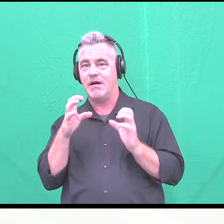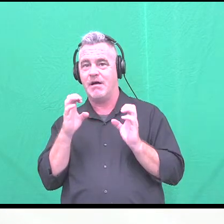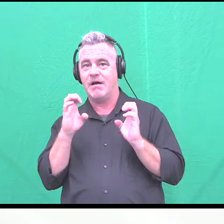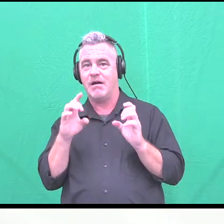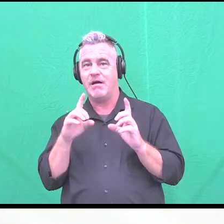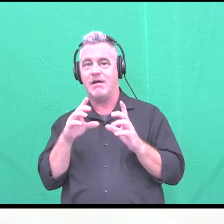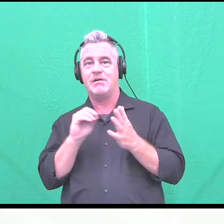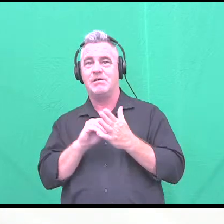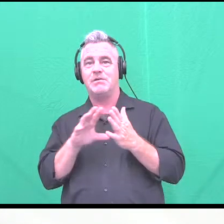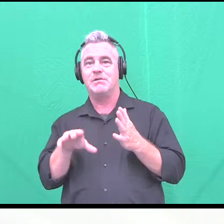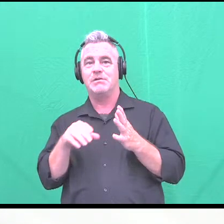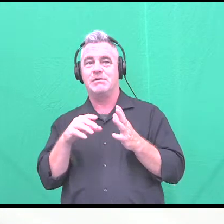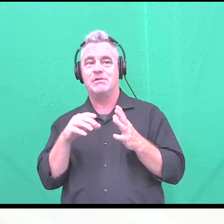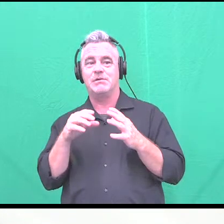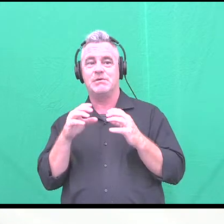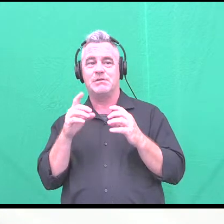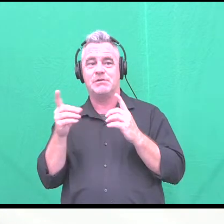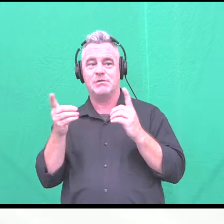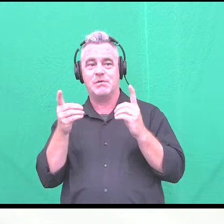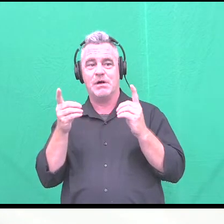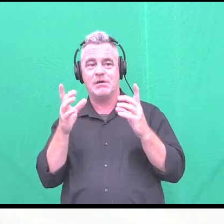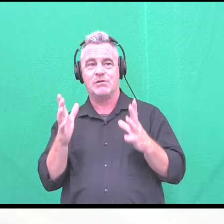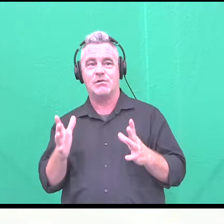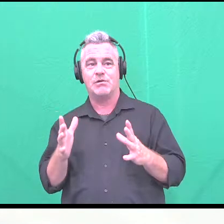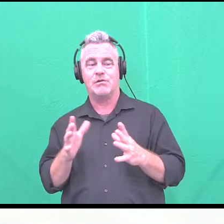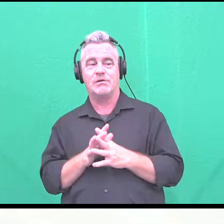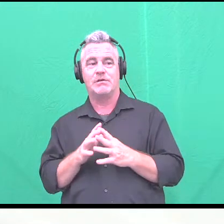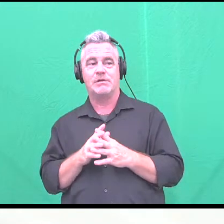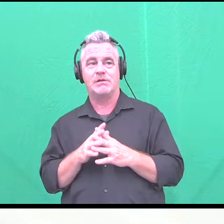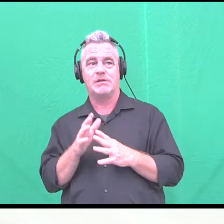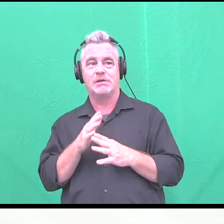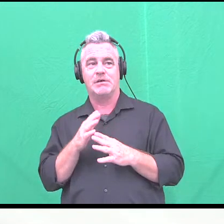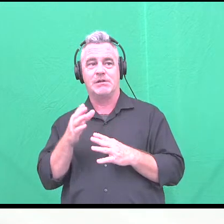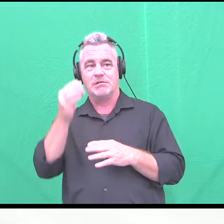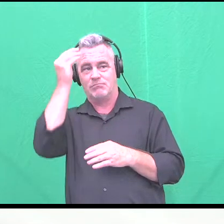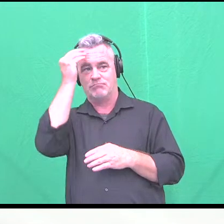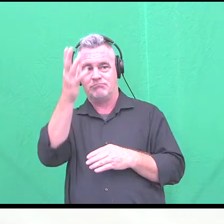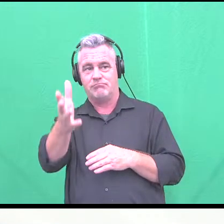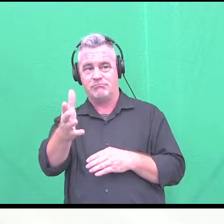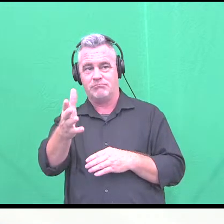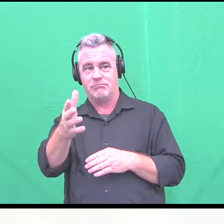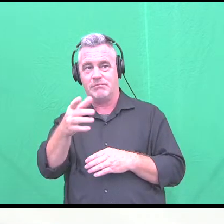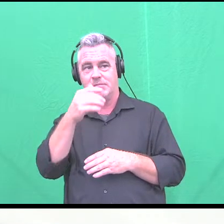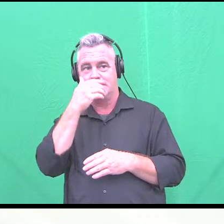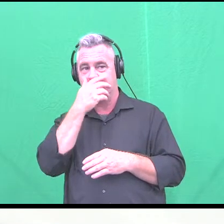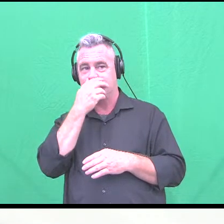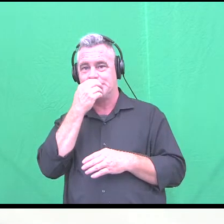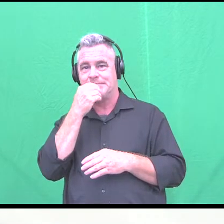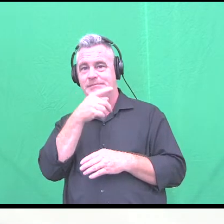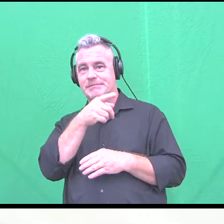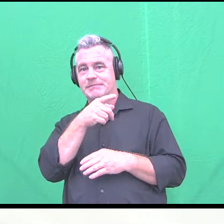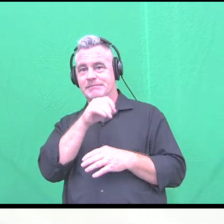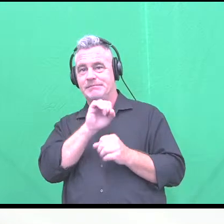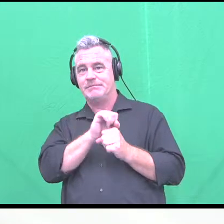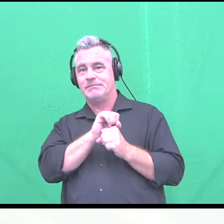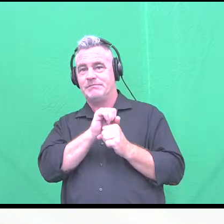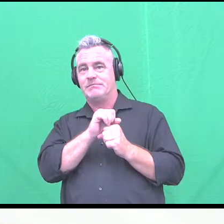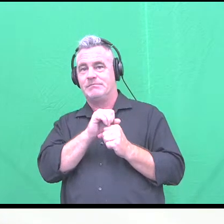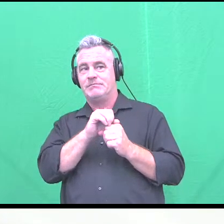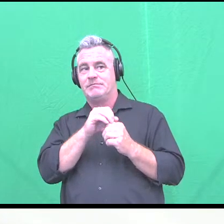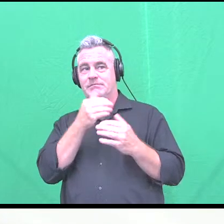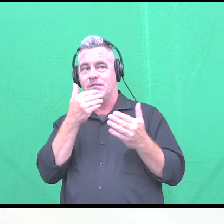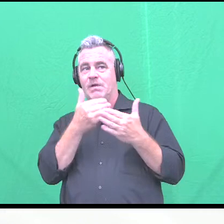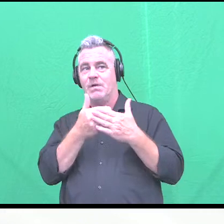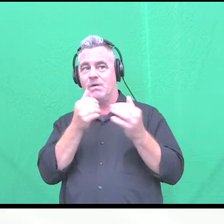Learning, Mr. Mark Arnold, is going to share more information and details about the contract, and he worked very